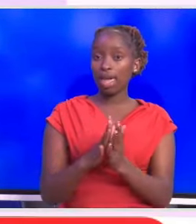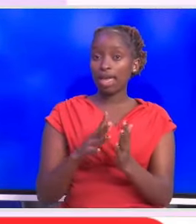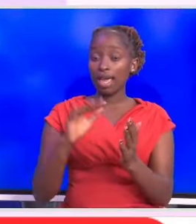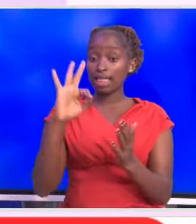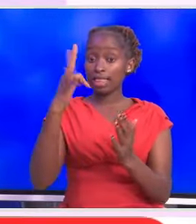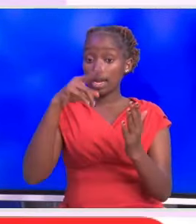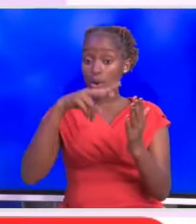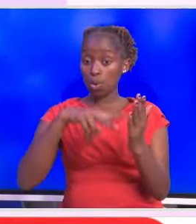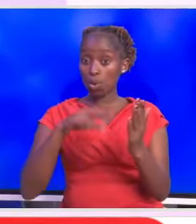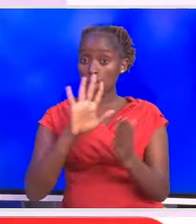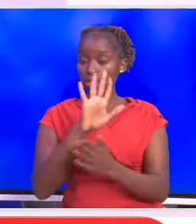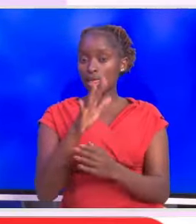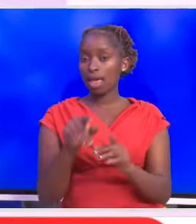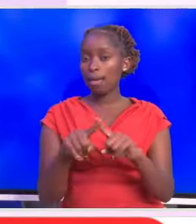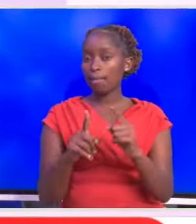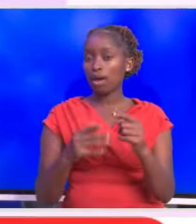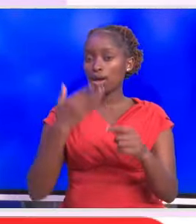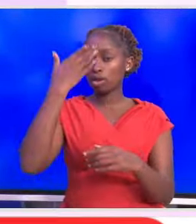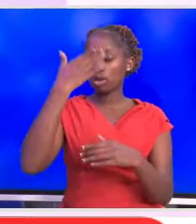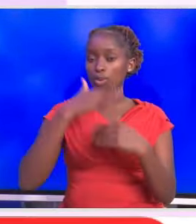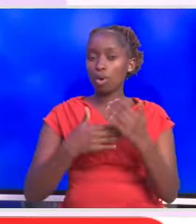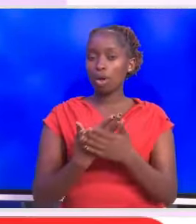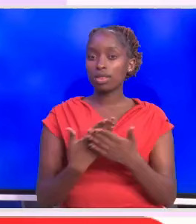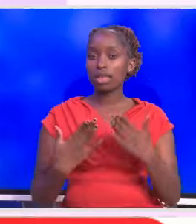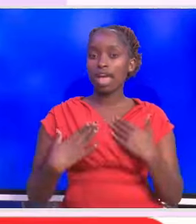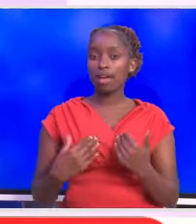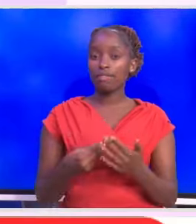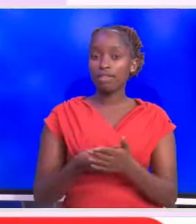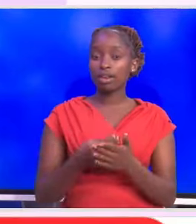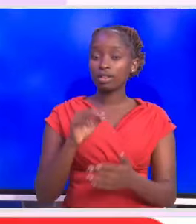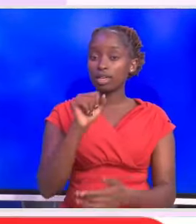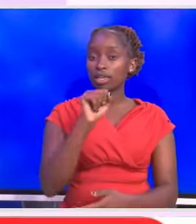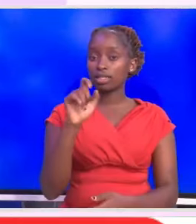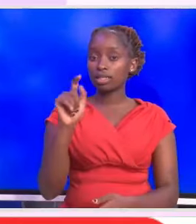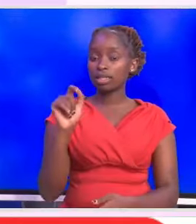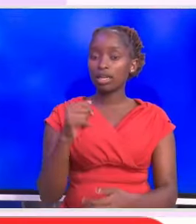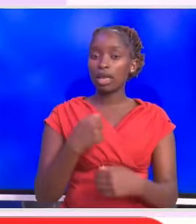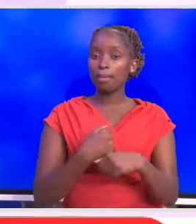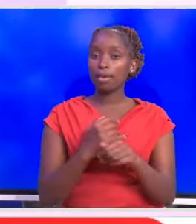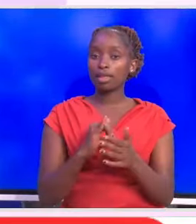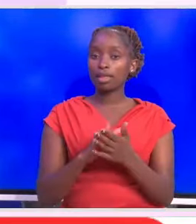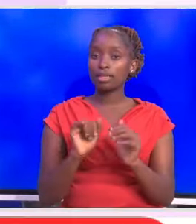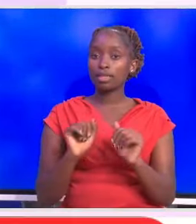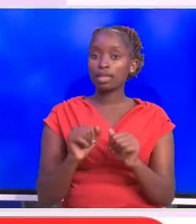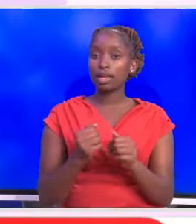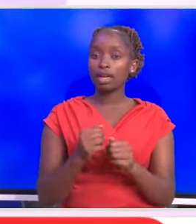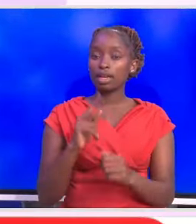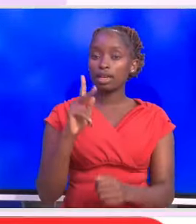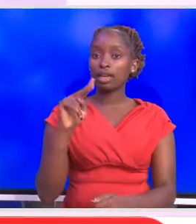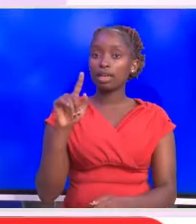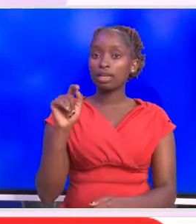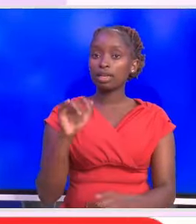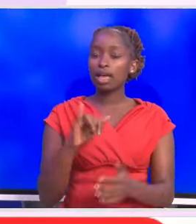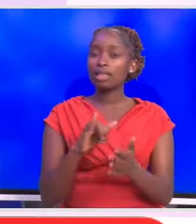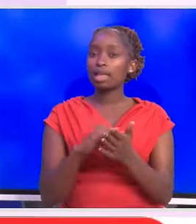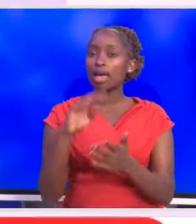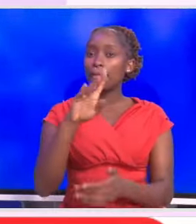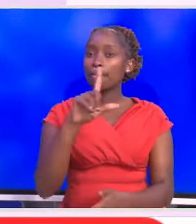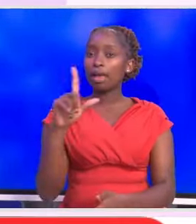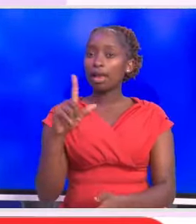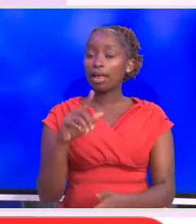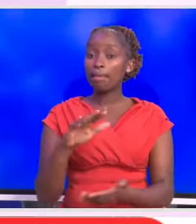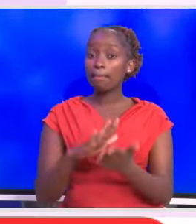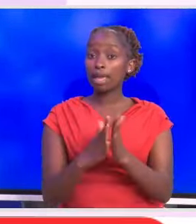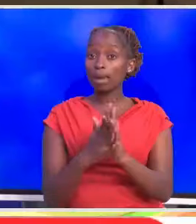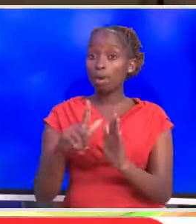reading. But ahead of MPs voting and presidential assent to make it an act, how does this bill specifically become law?